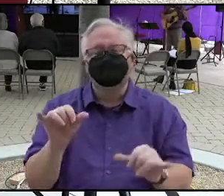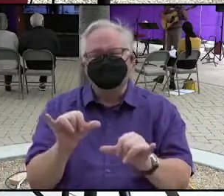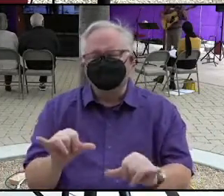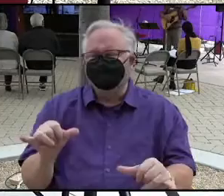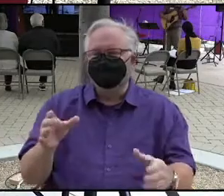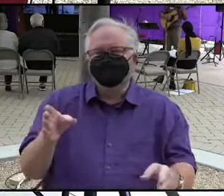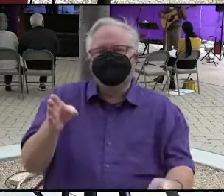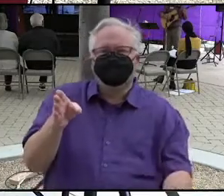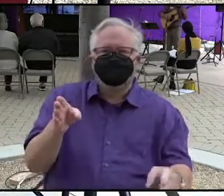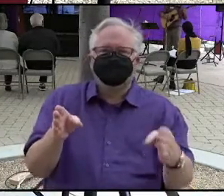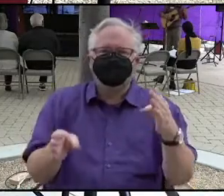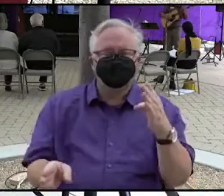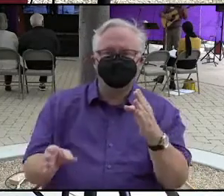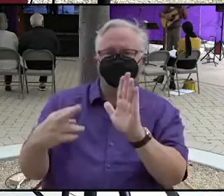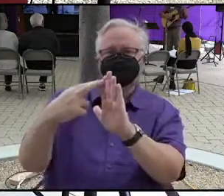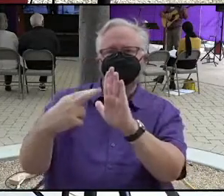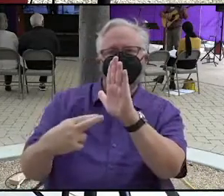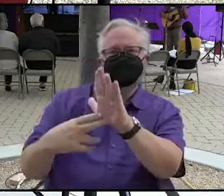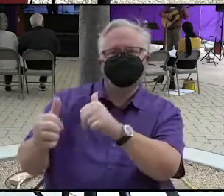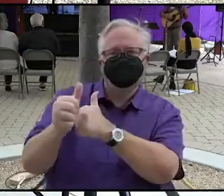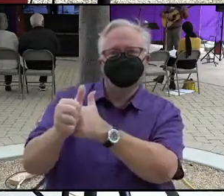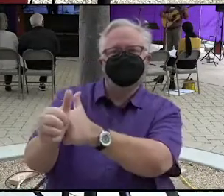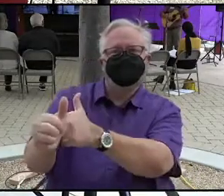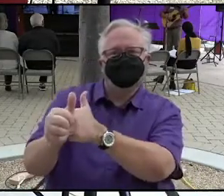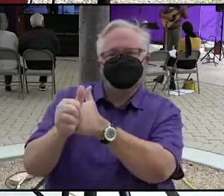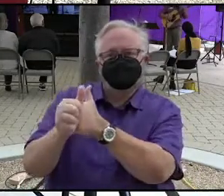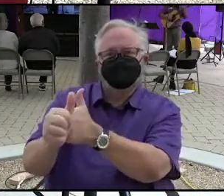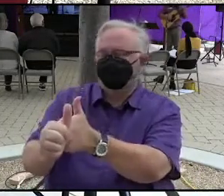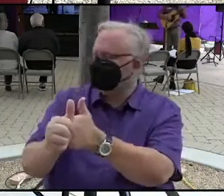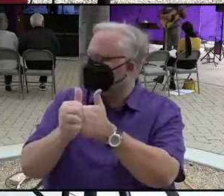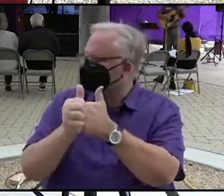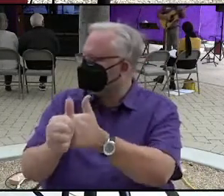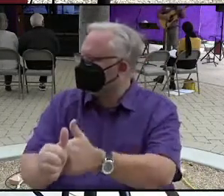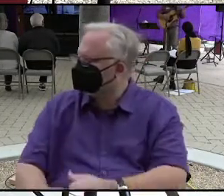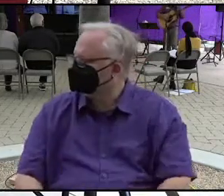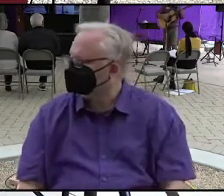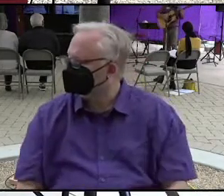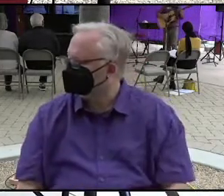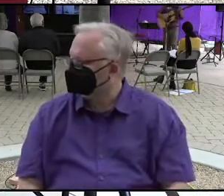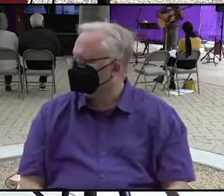Like robots obeying some rule,